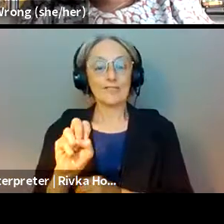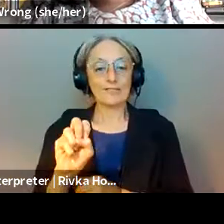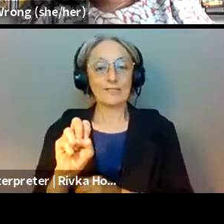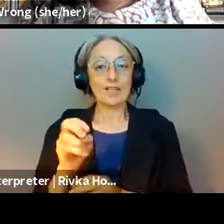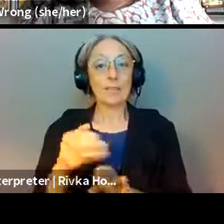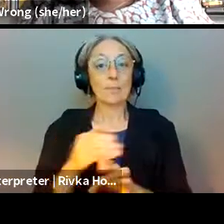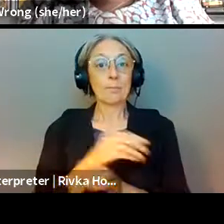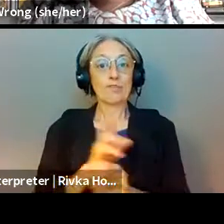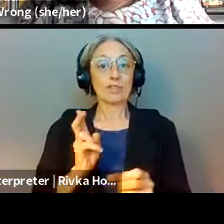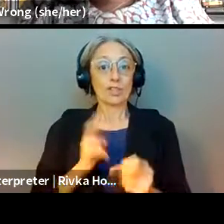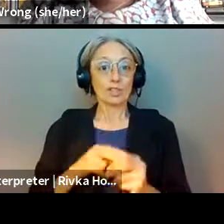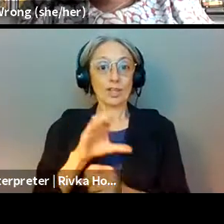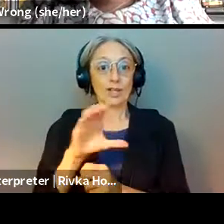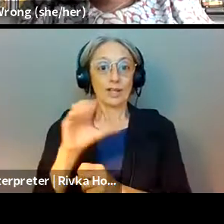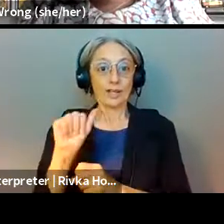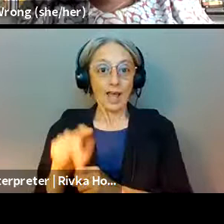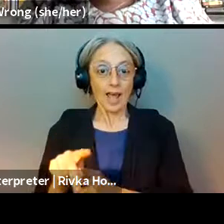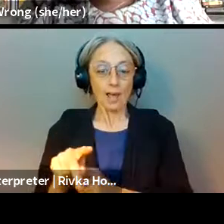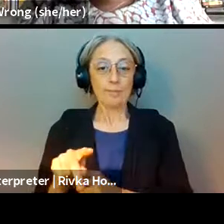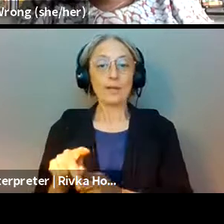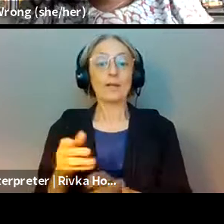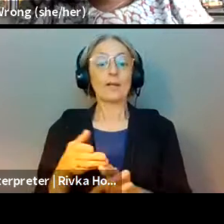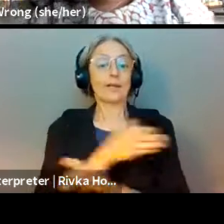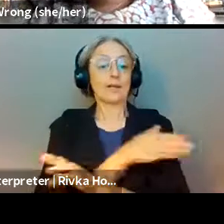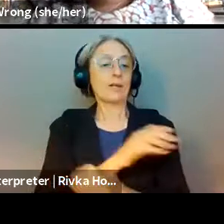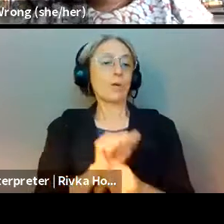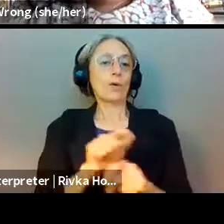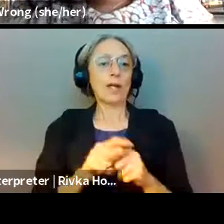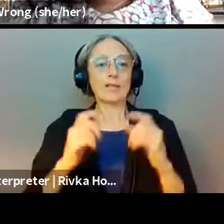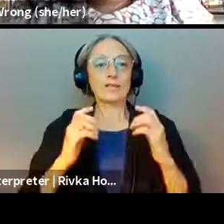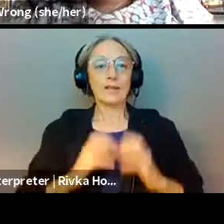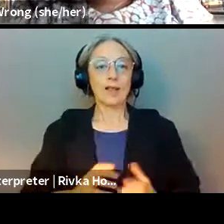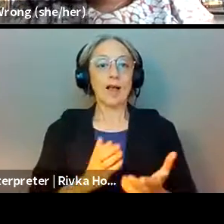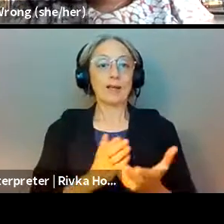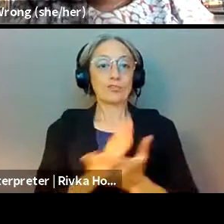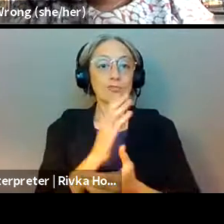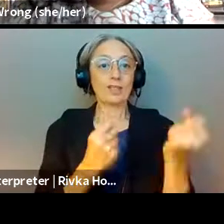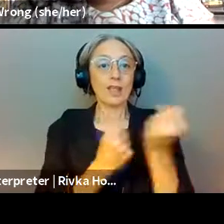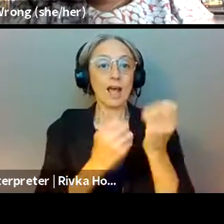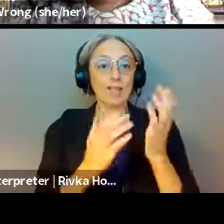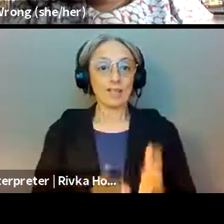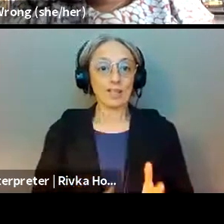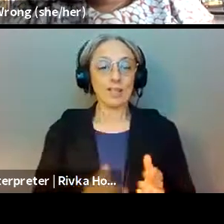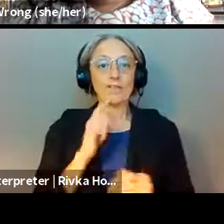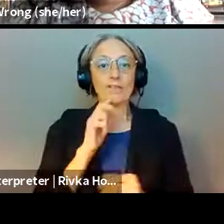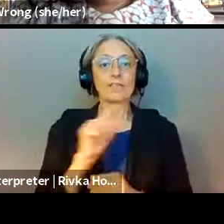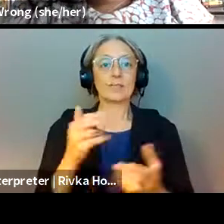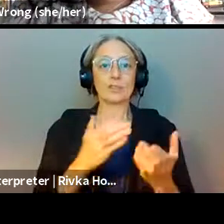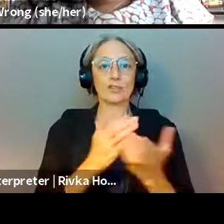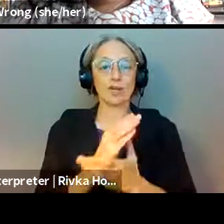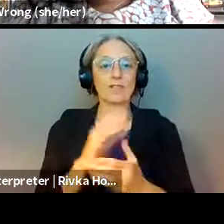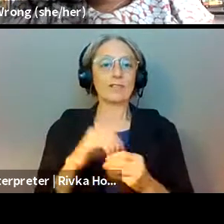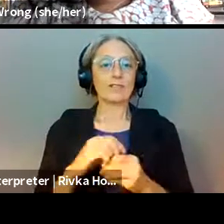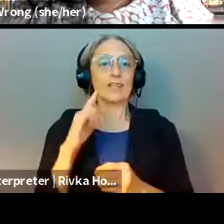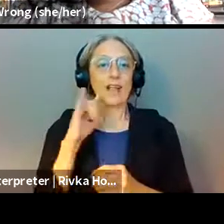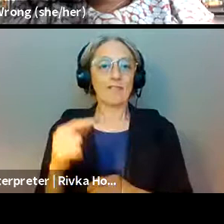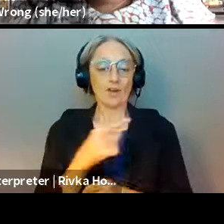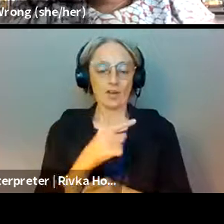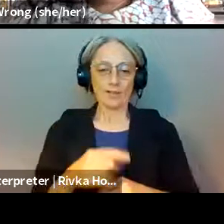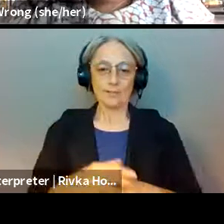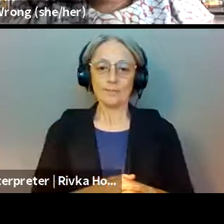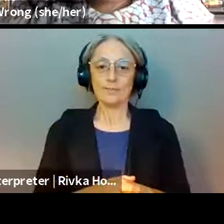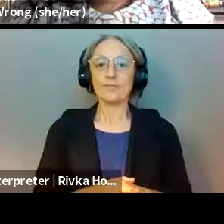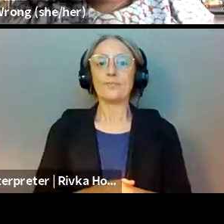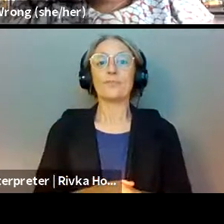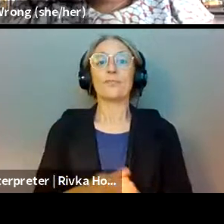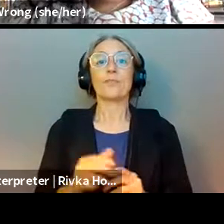CAP, Megan was a client's rights advocate for Disability Rights California, a special